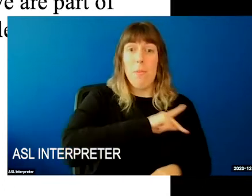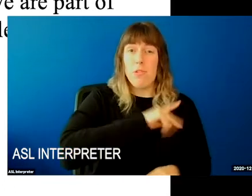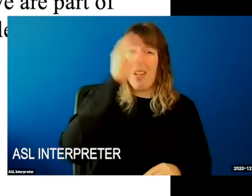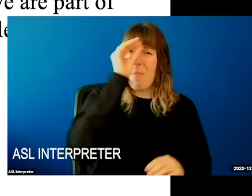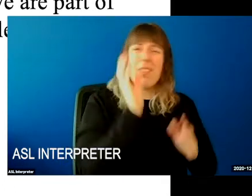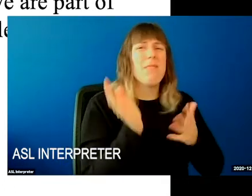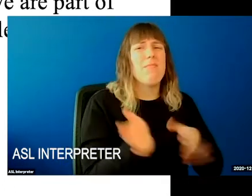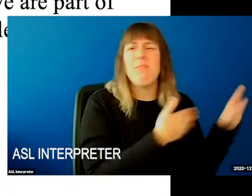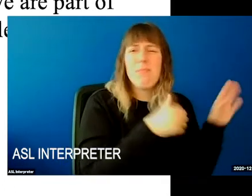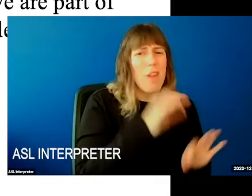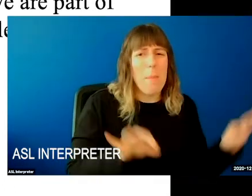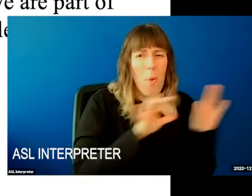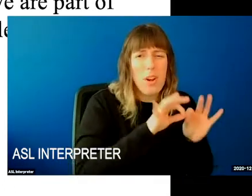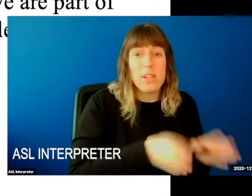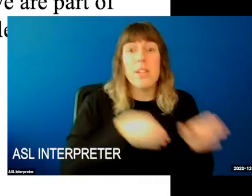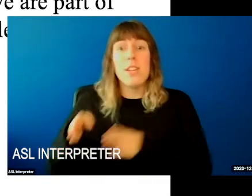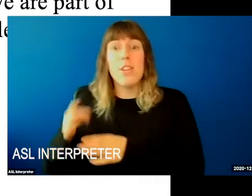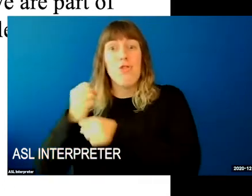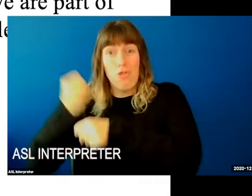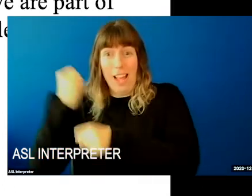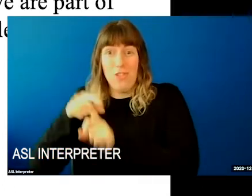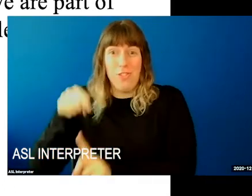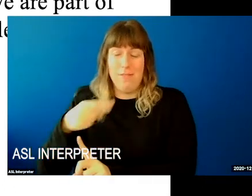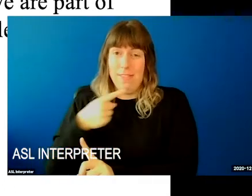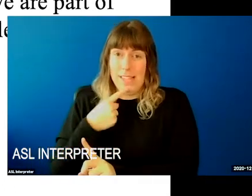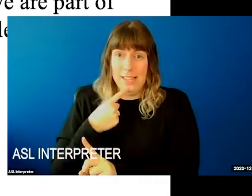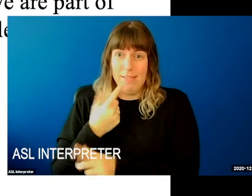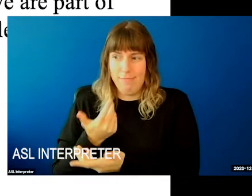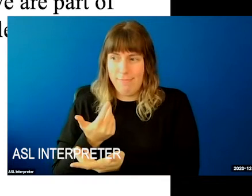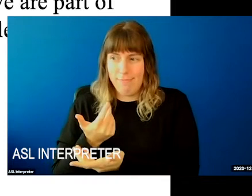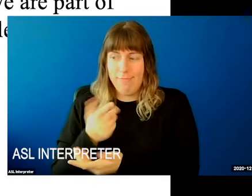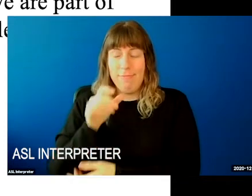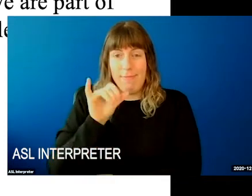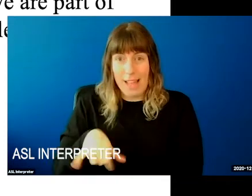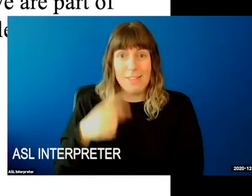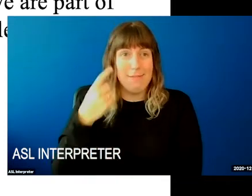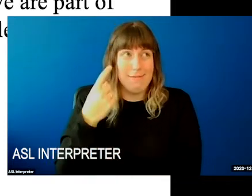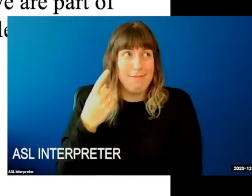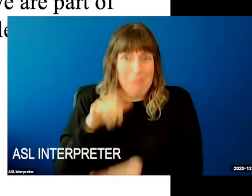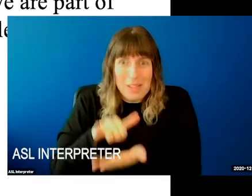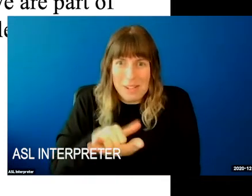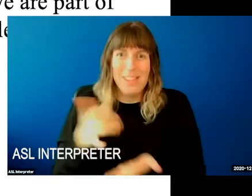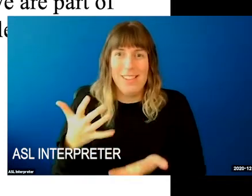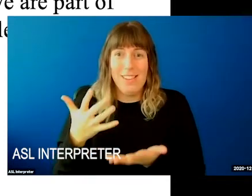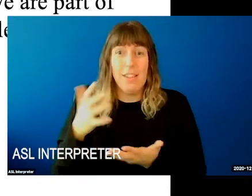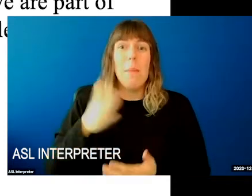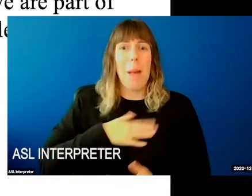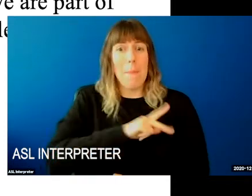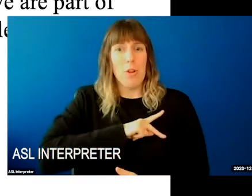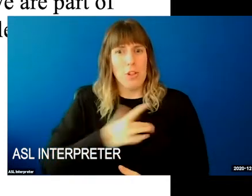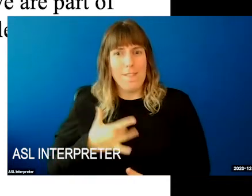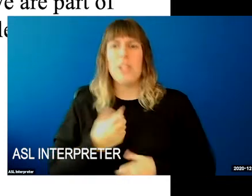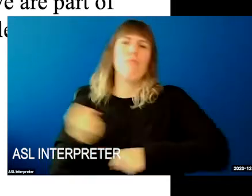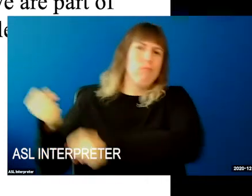door. In stretch collaboration, we understand that that is always, always unrealistic and even illegitimate. People